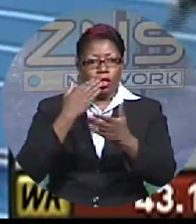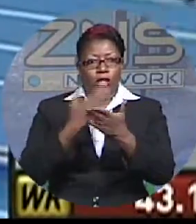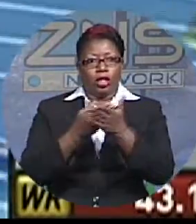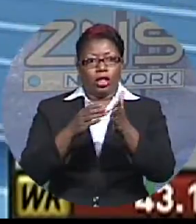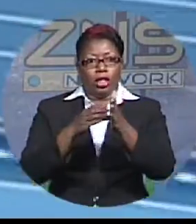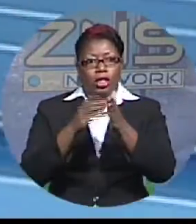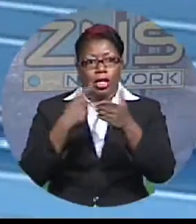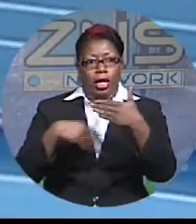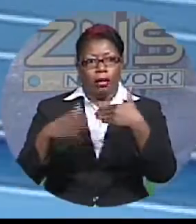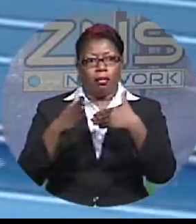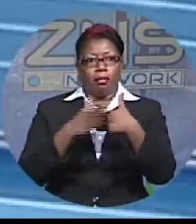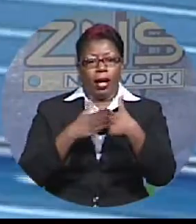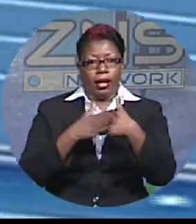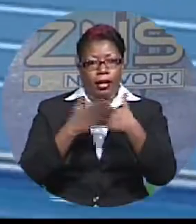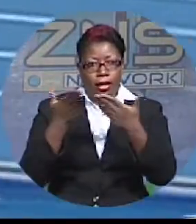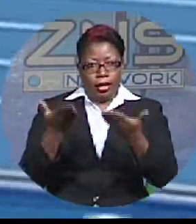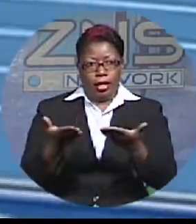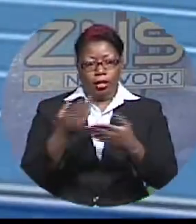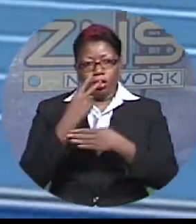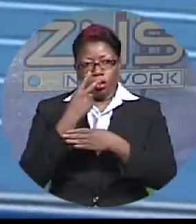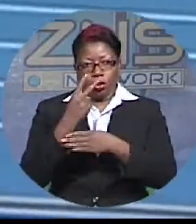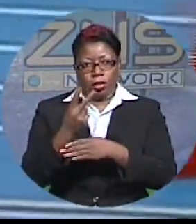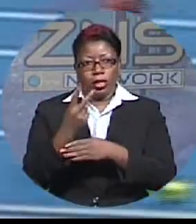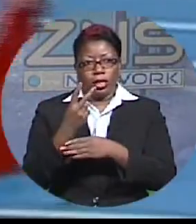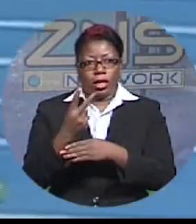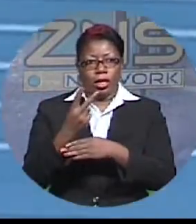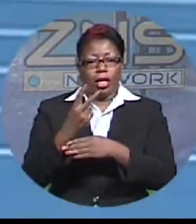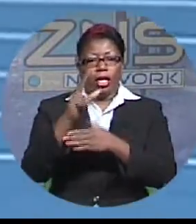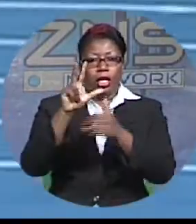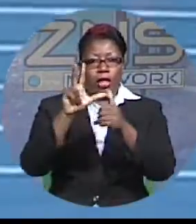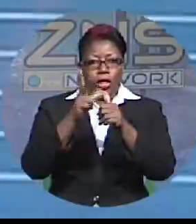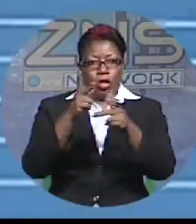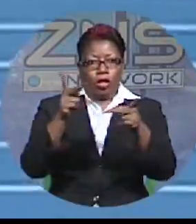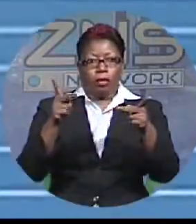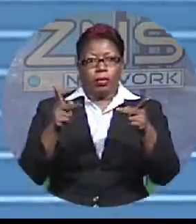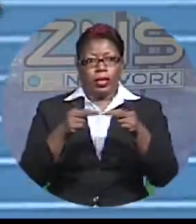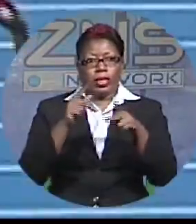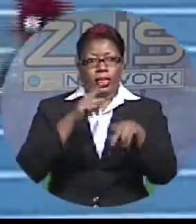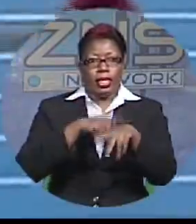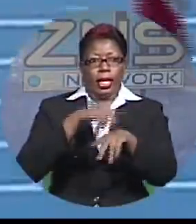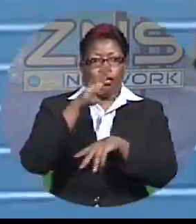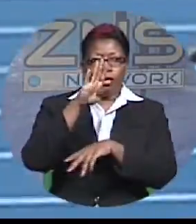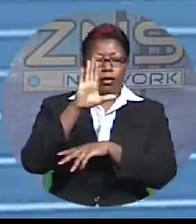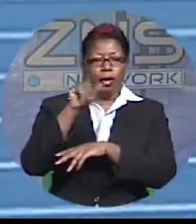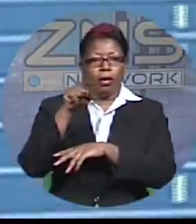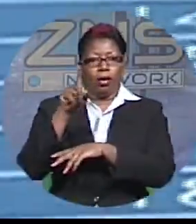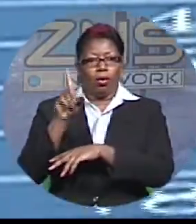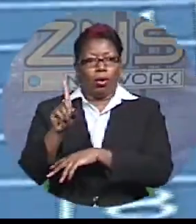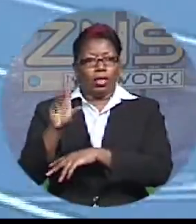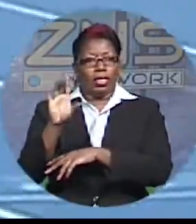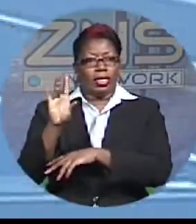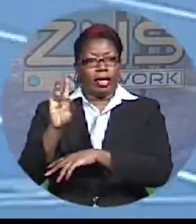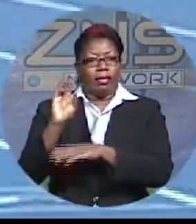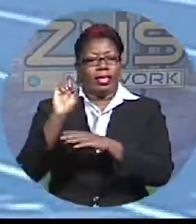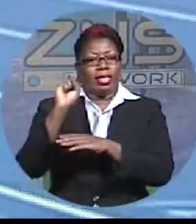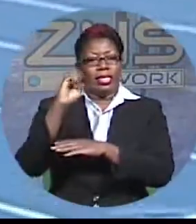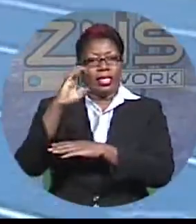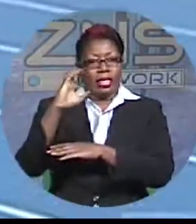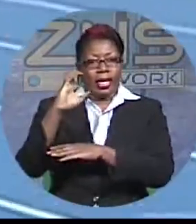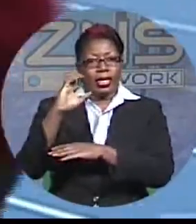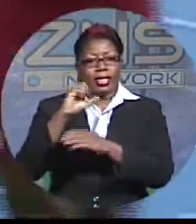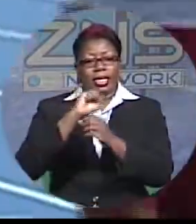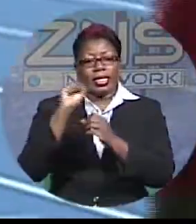comes back here in the last 80 meters of the 400. He places third his time, 45.17 seconds, in a season's